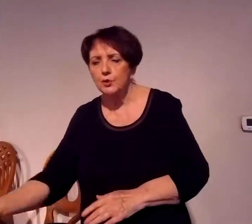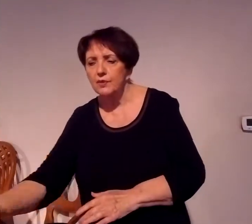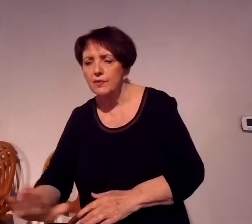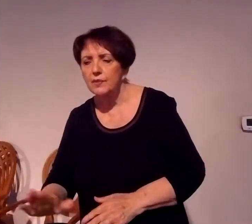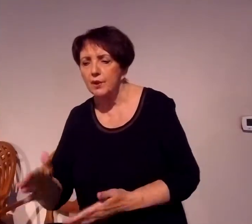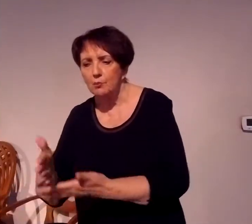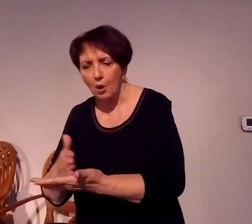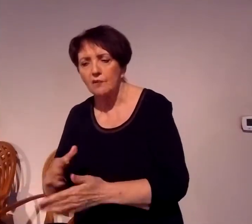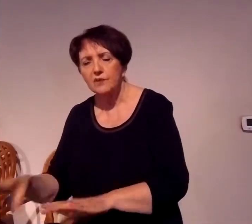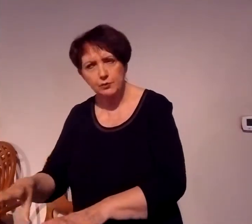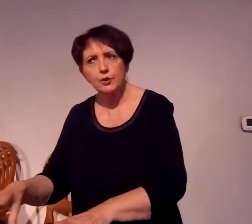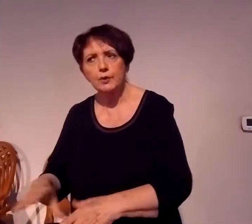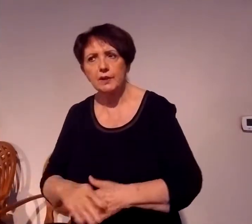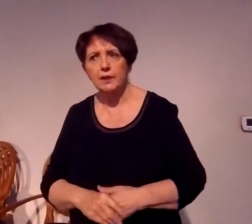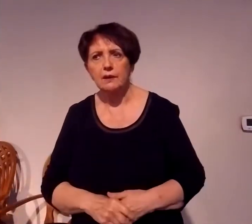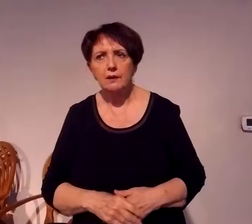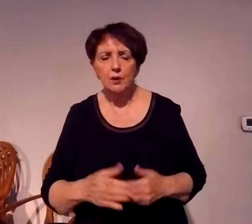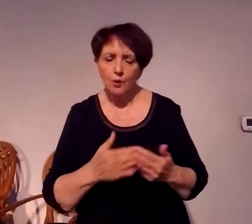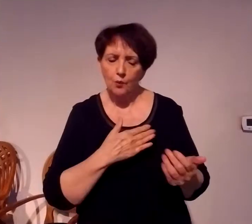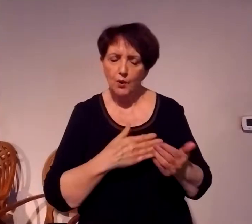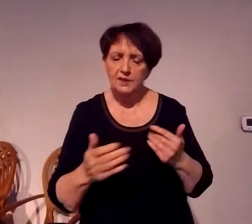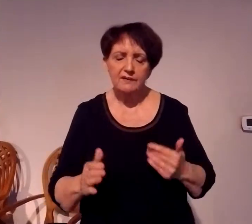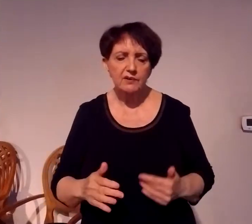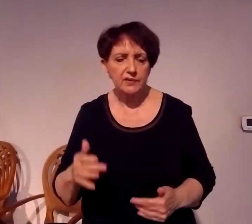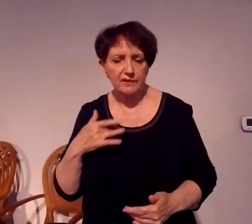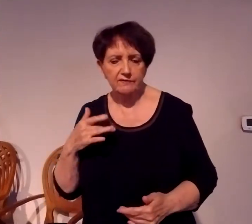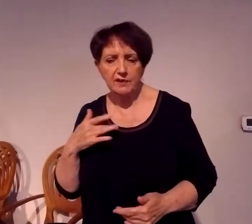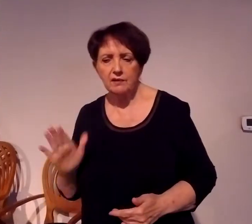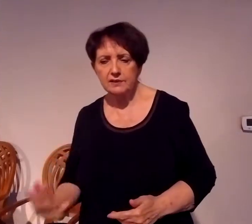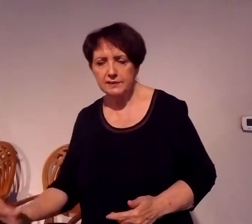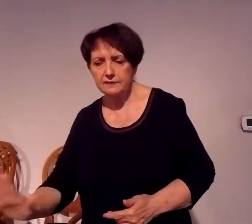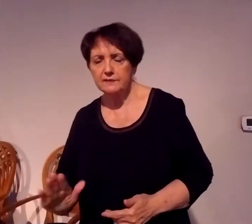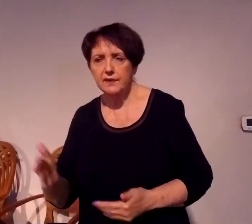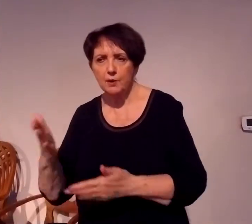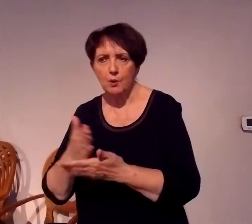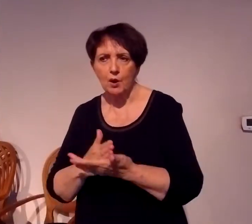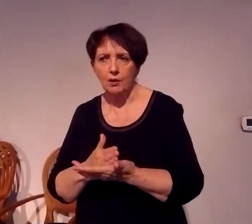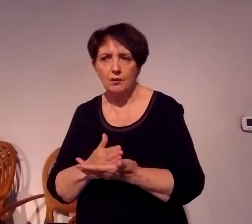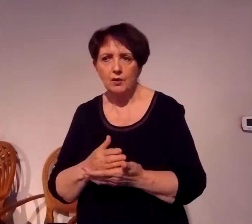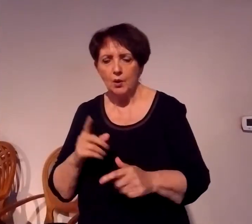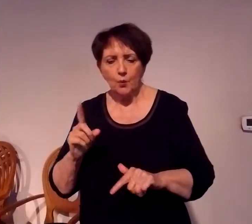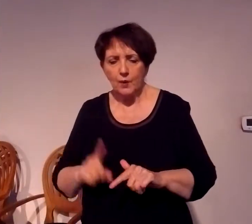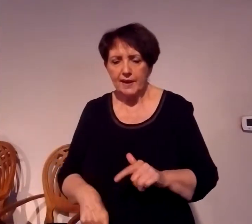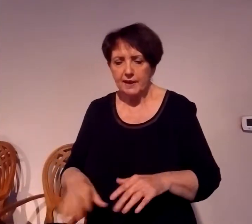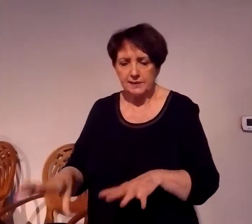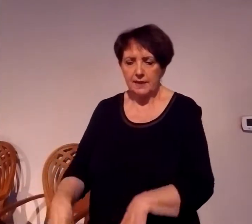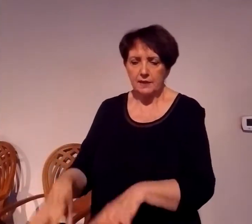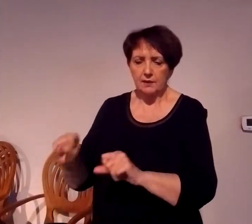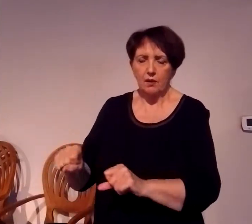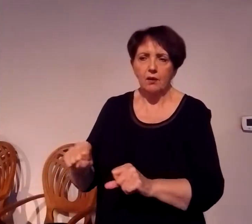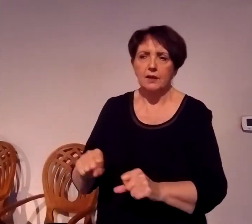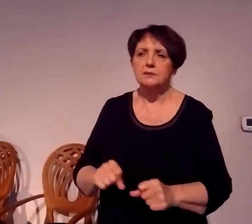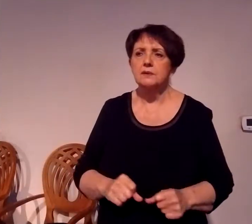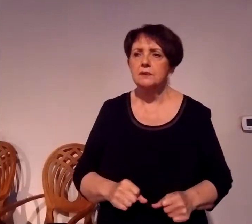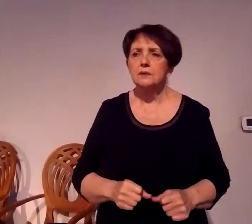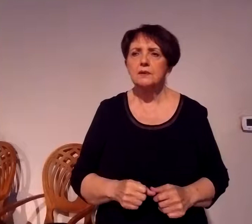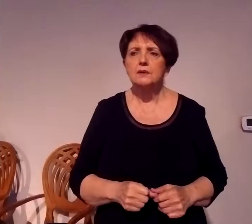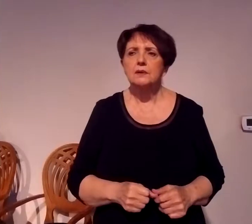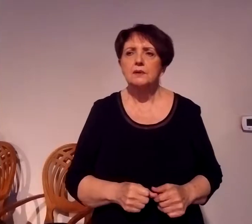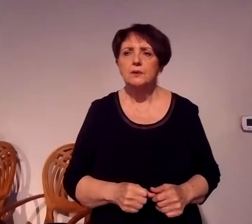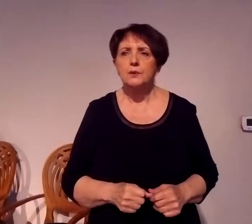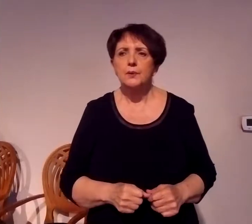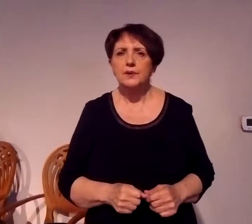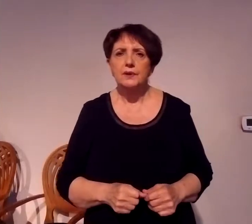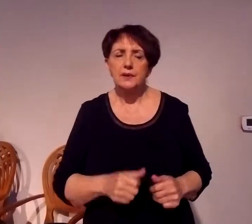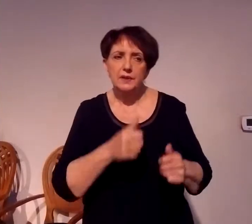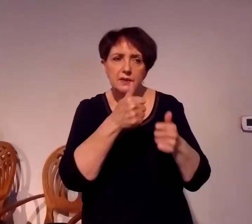in whatever areas and aspects we simply can't take on because we can't, each